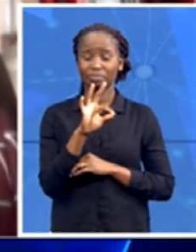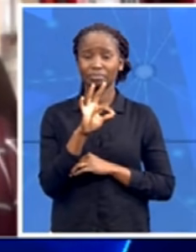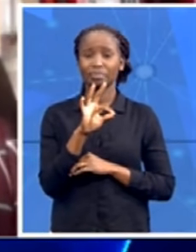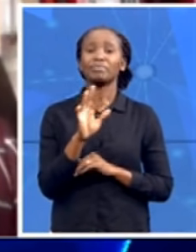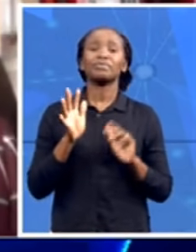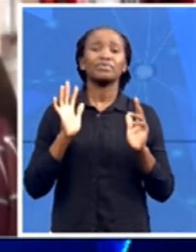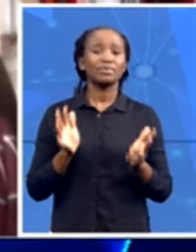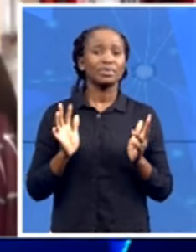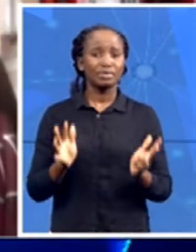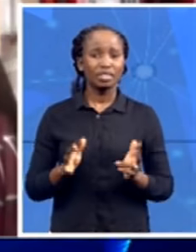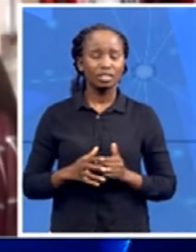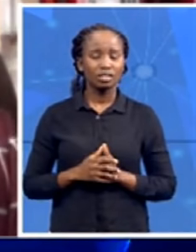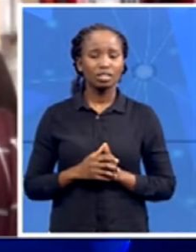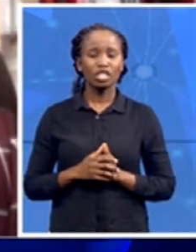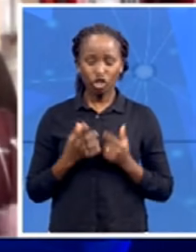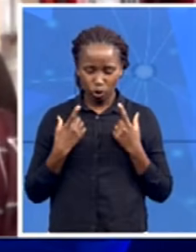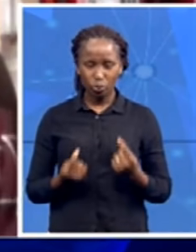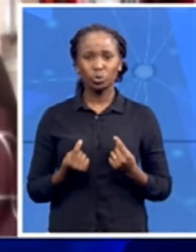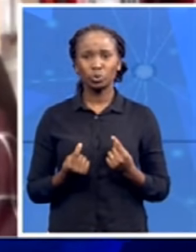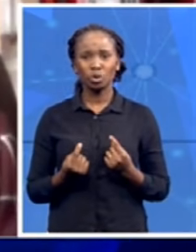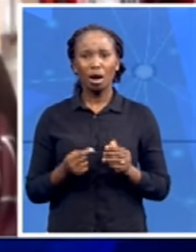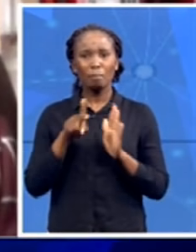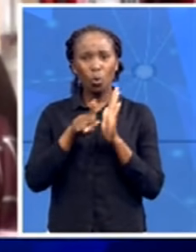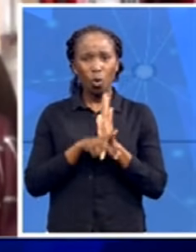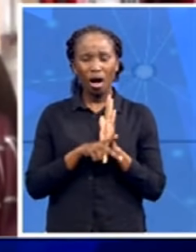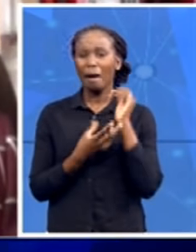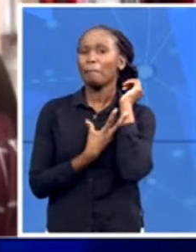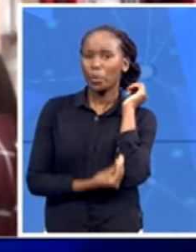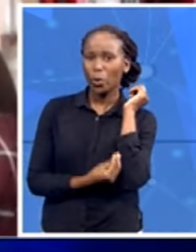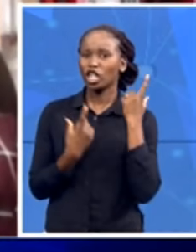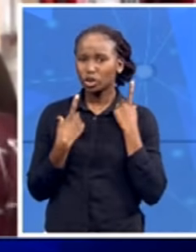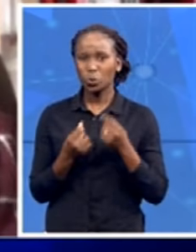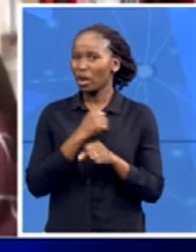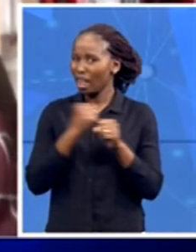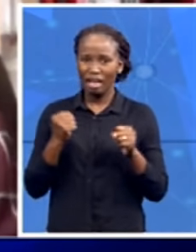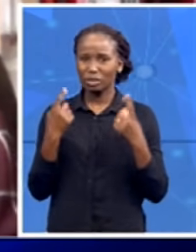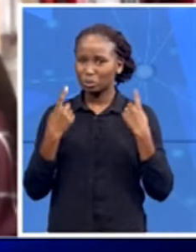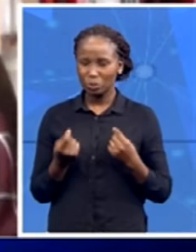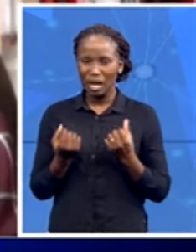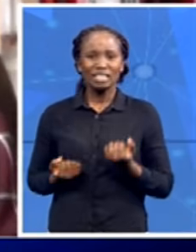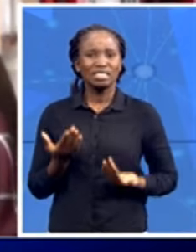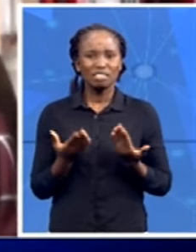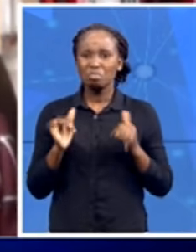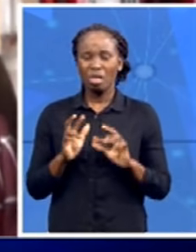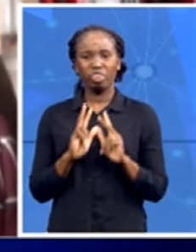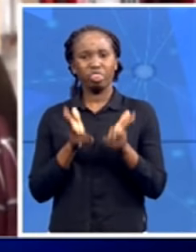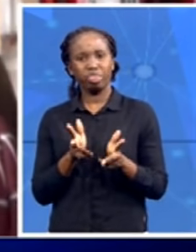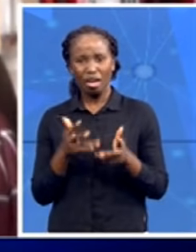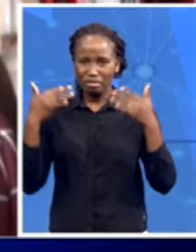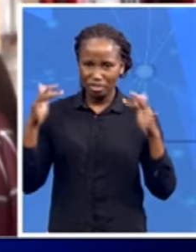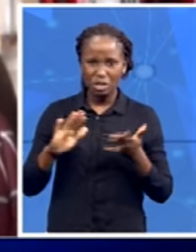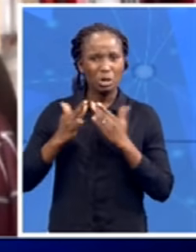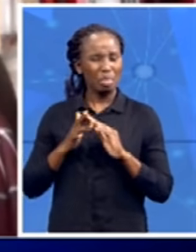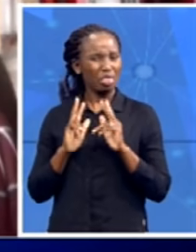anti-poor policies of privatization of services, cost recovery mechanism that now you